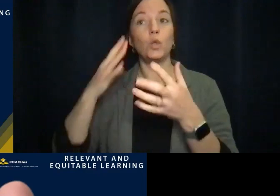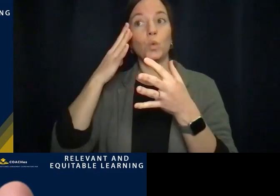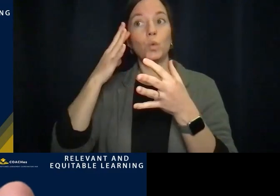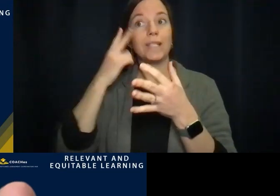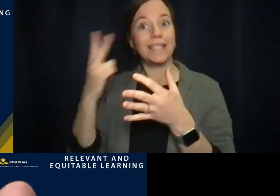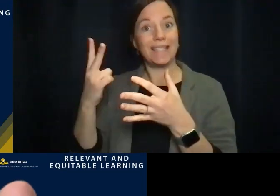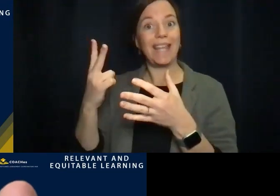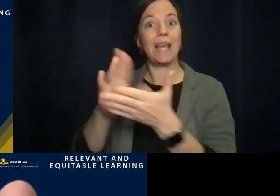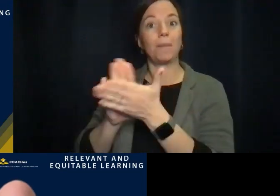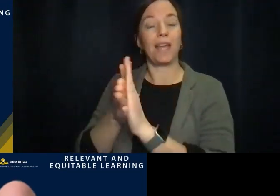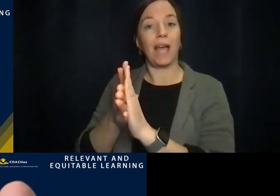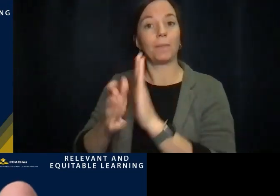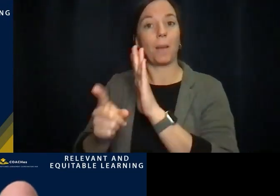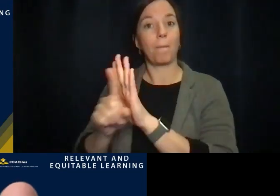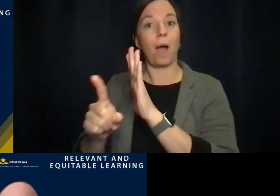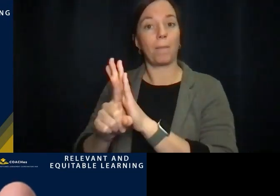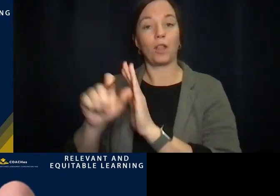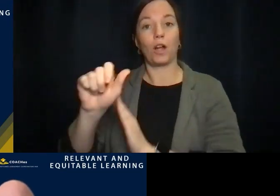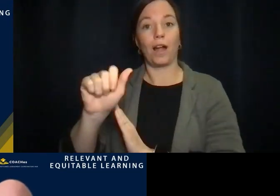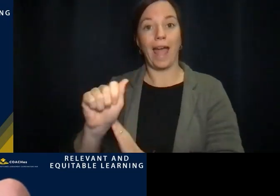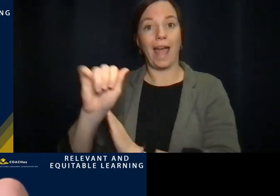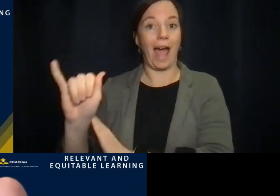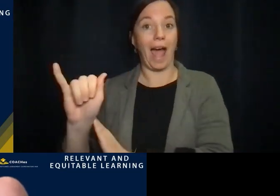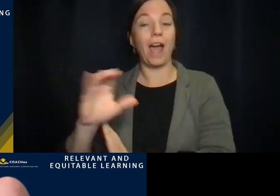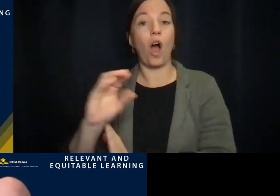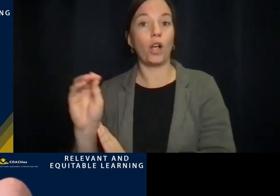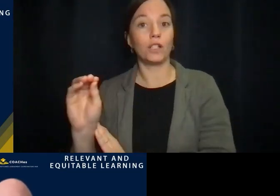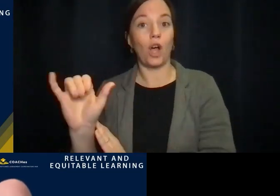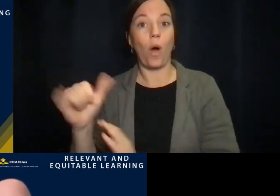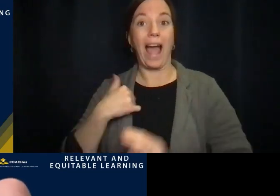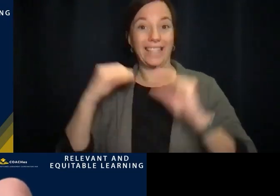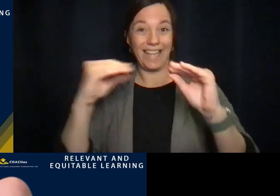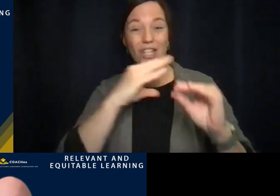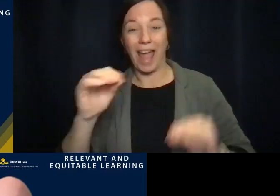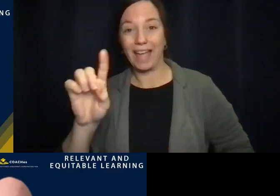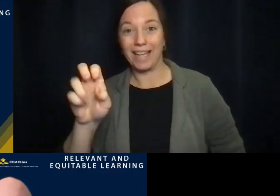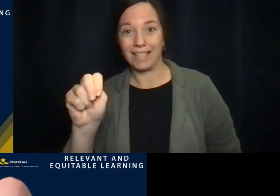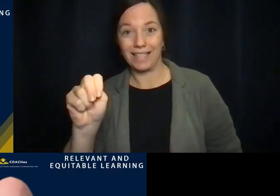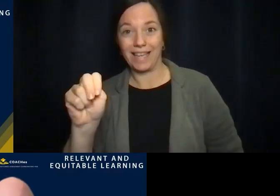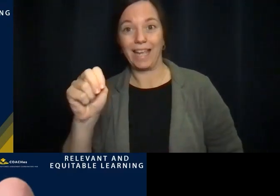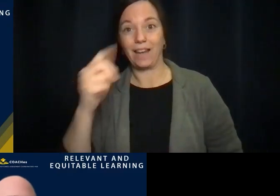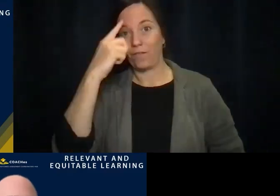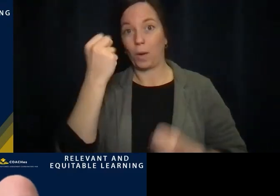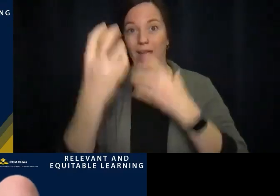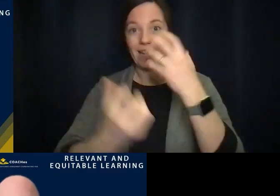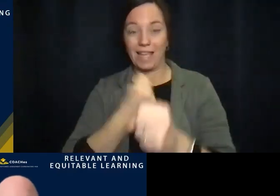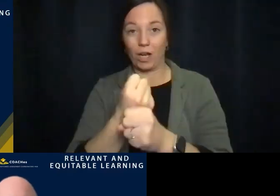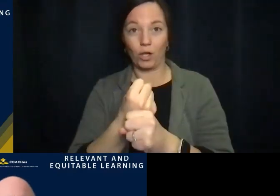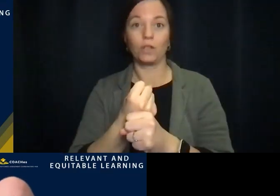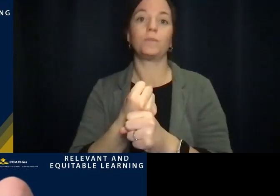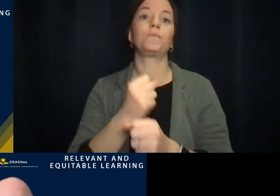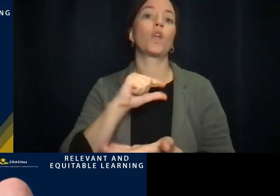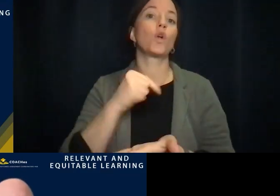In addition to being a dean, I also teach. I've been doing that for about 7 years in undergraduate and graduate level data science.